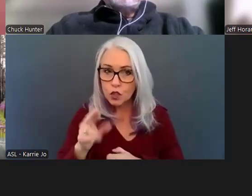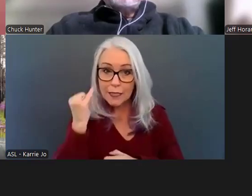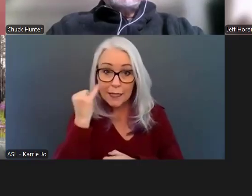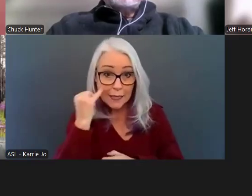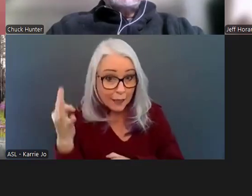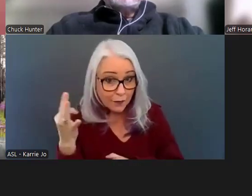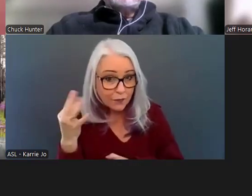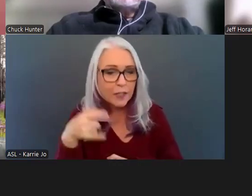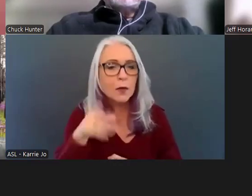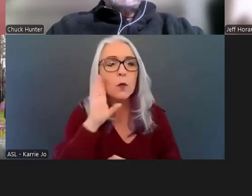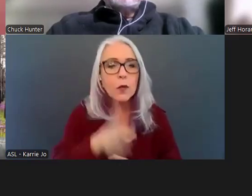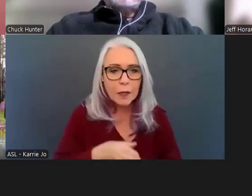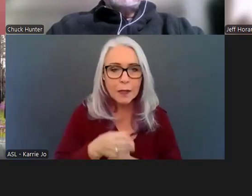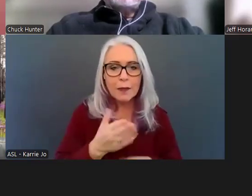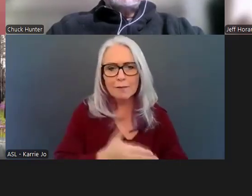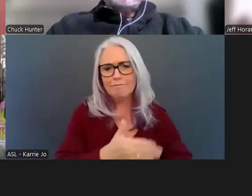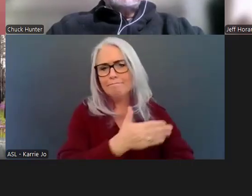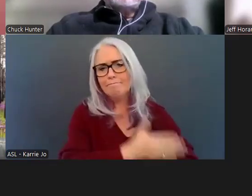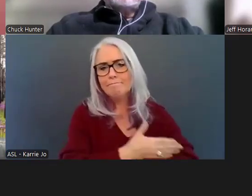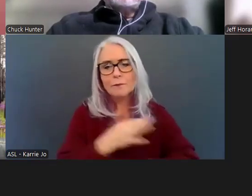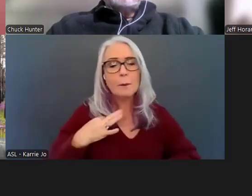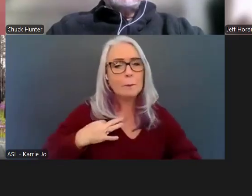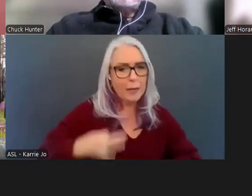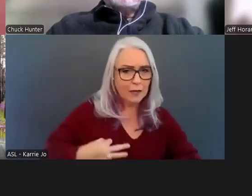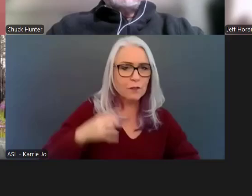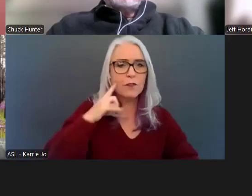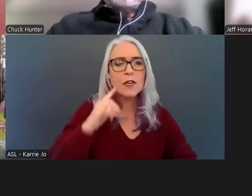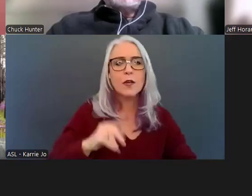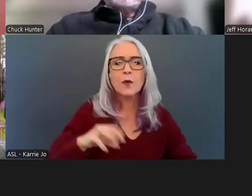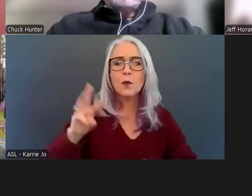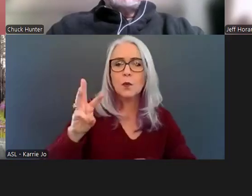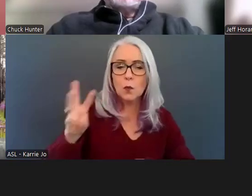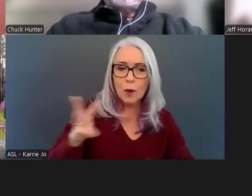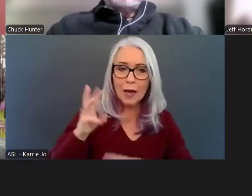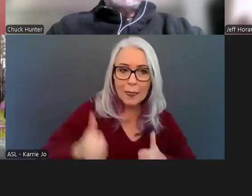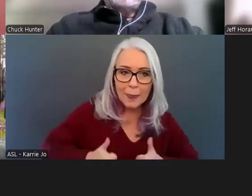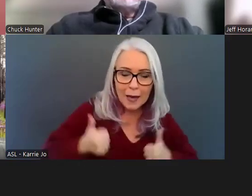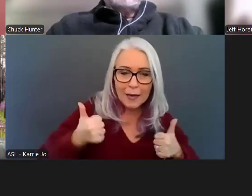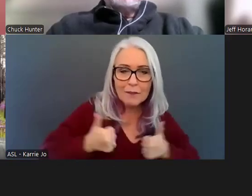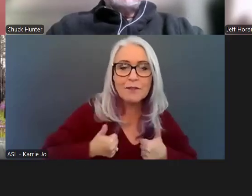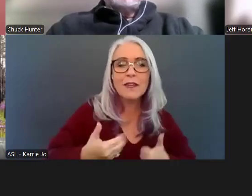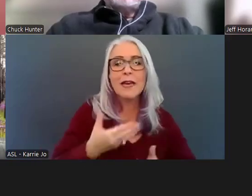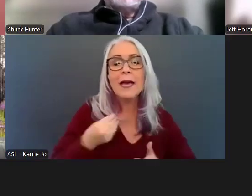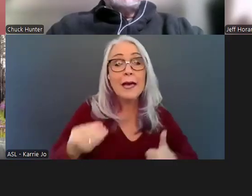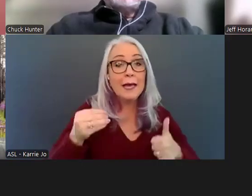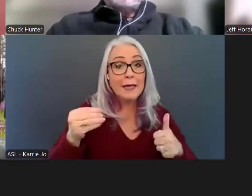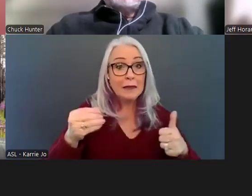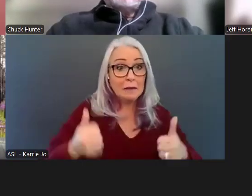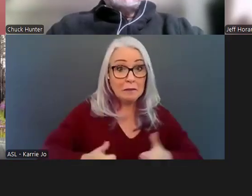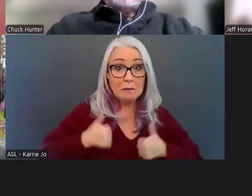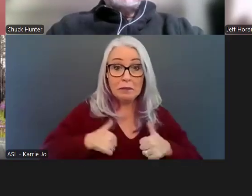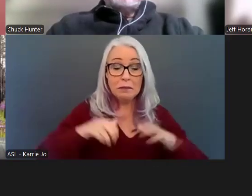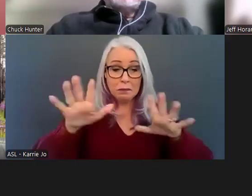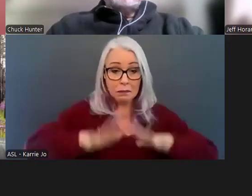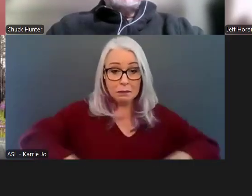benefiting wildlife habitat. I mean, that's the only time we're allowed to do it. It has, so we have to show that